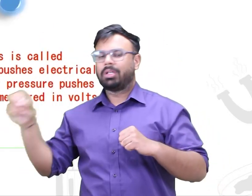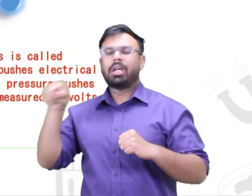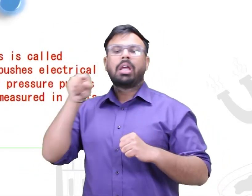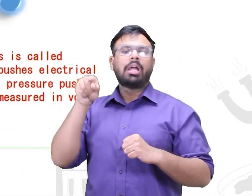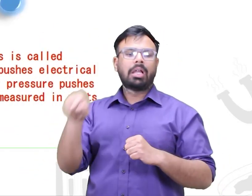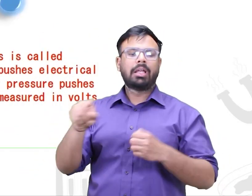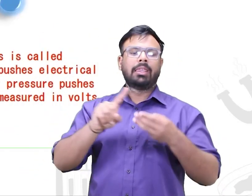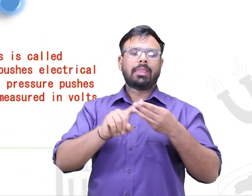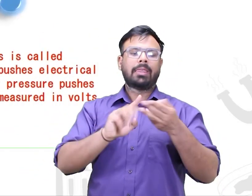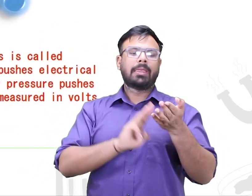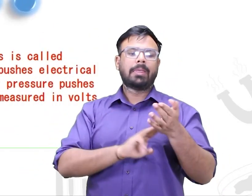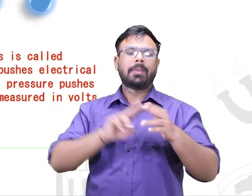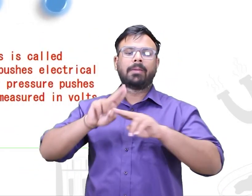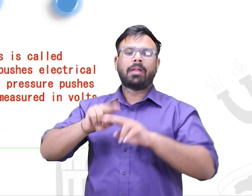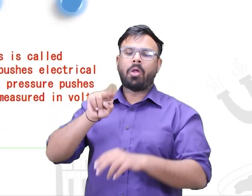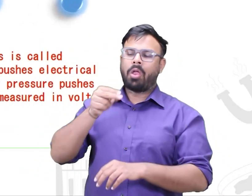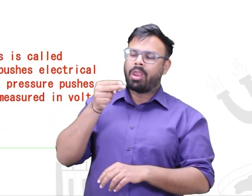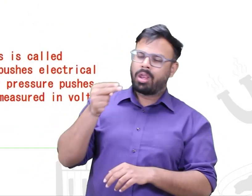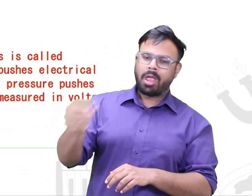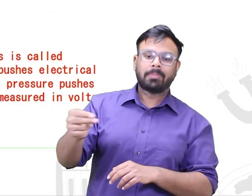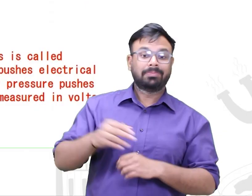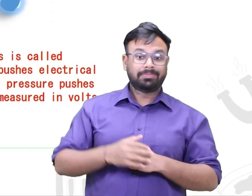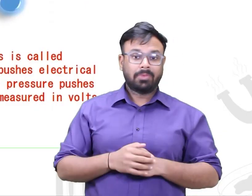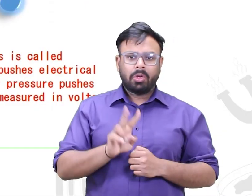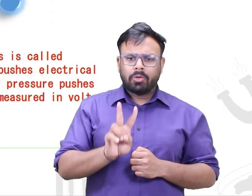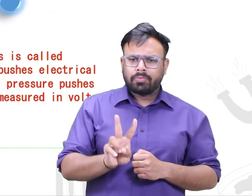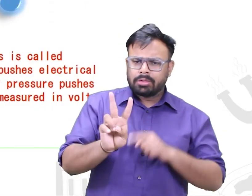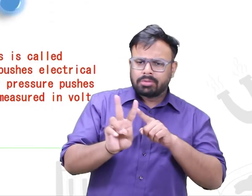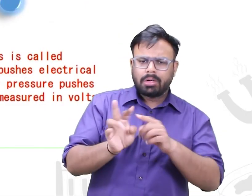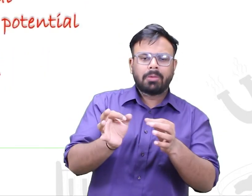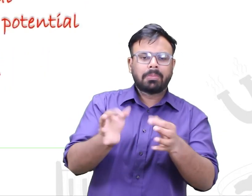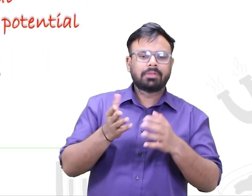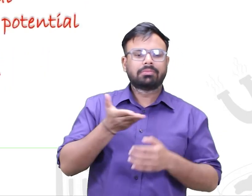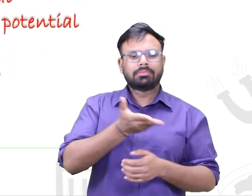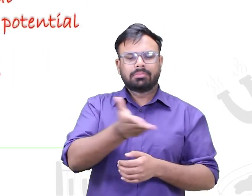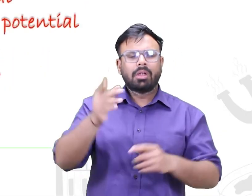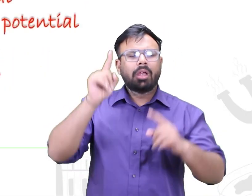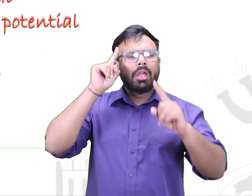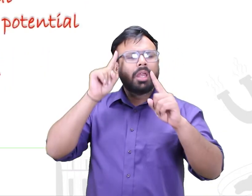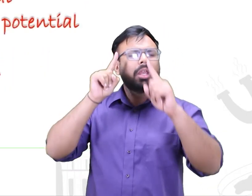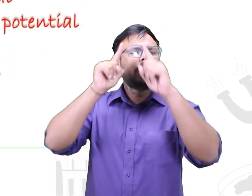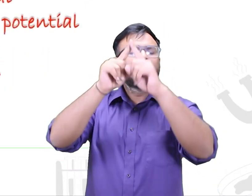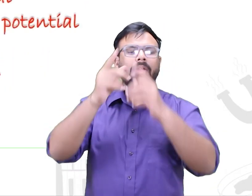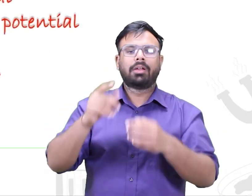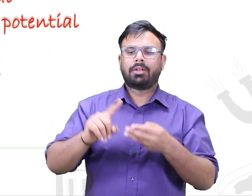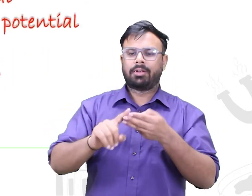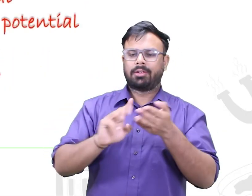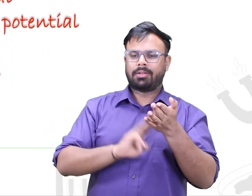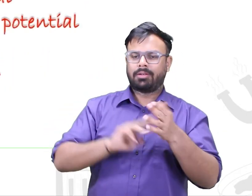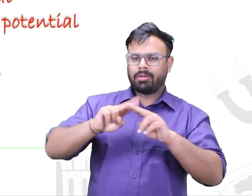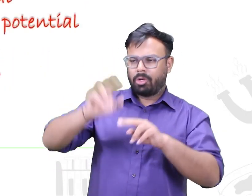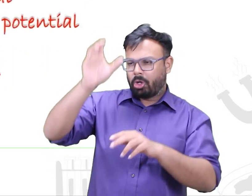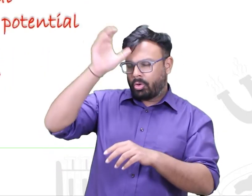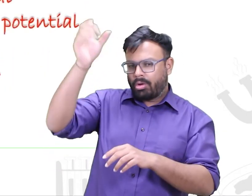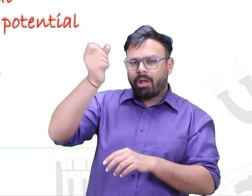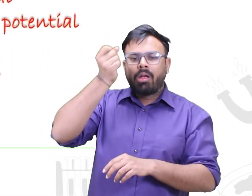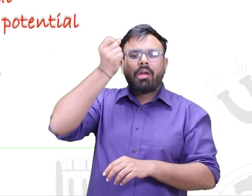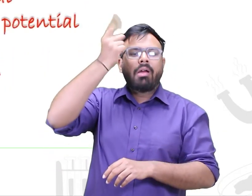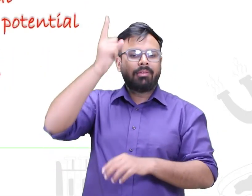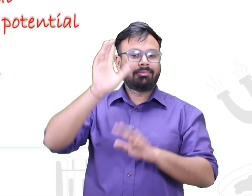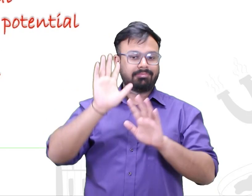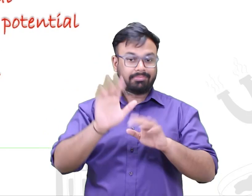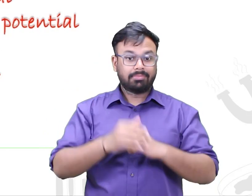It is also known as EMF. Voltage is measured in volts. In order to understand the clear concept of EMF, there are